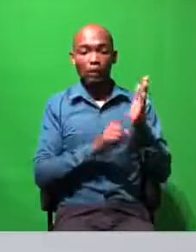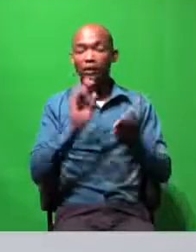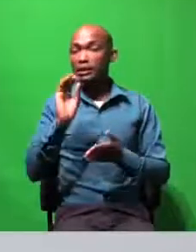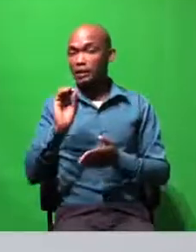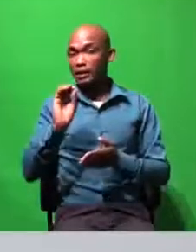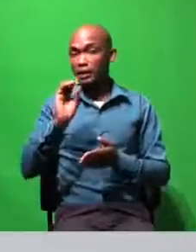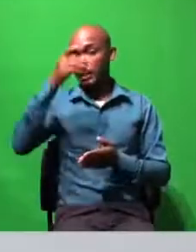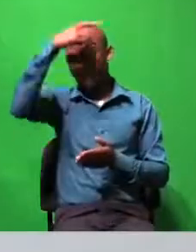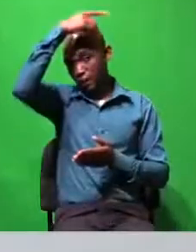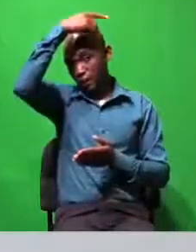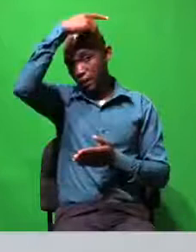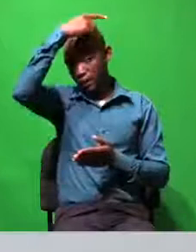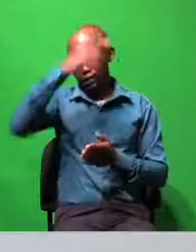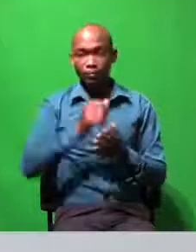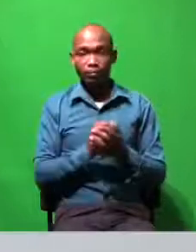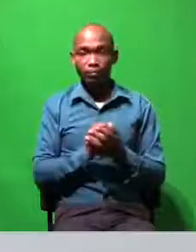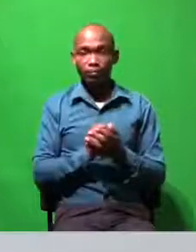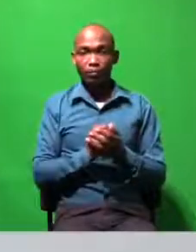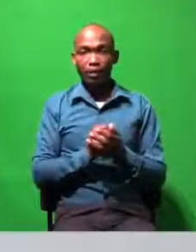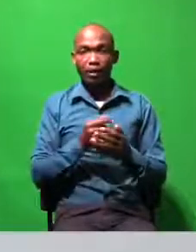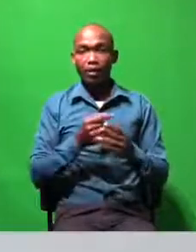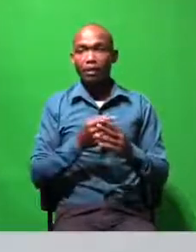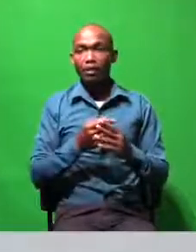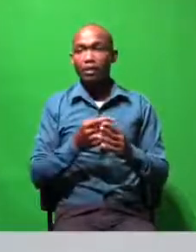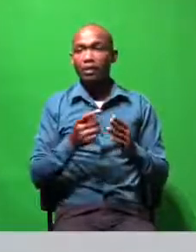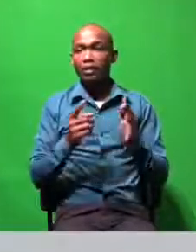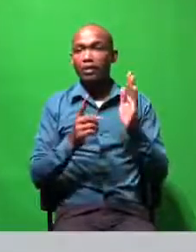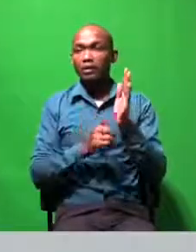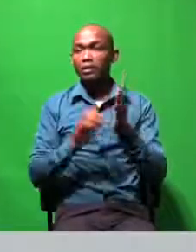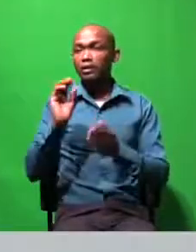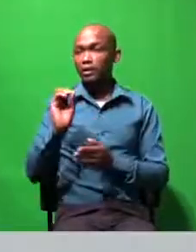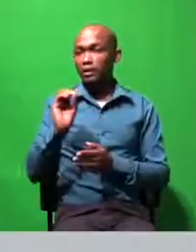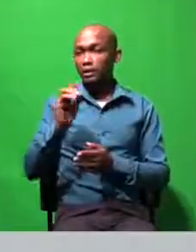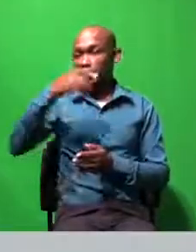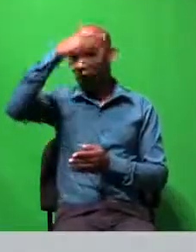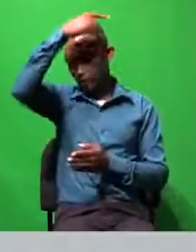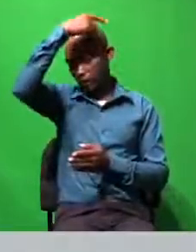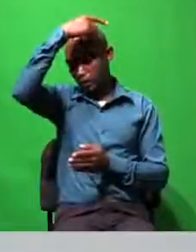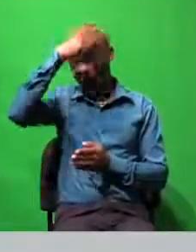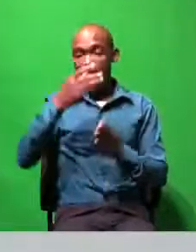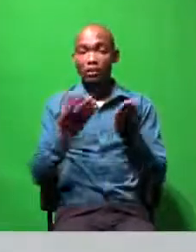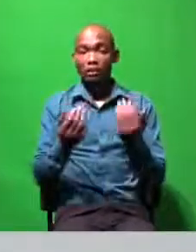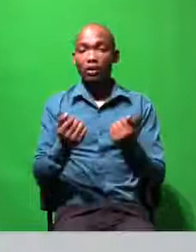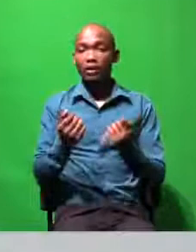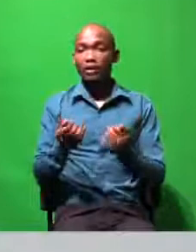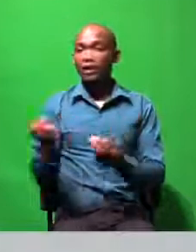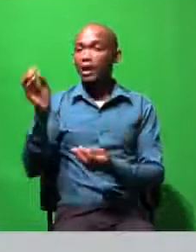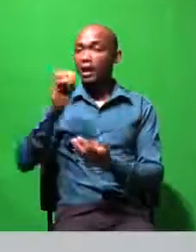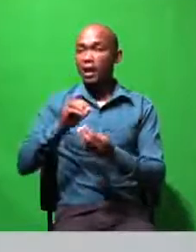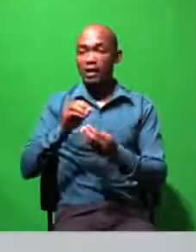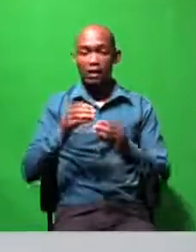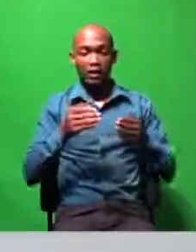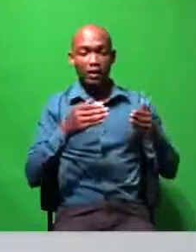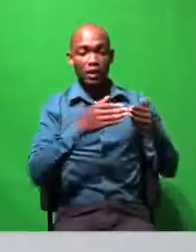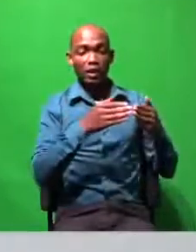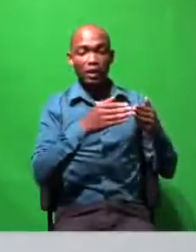160 degrees, and 60 degrees. So in this diagram, let us add the angles. In